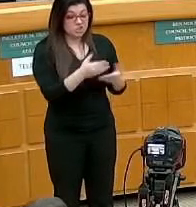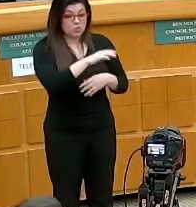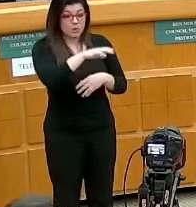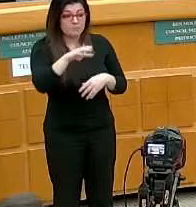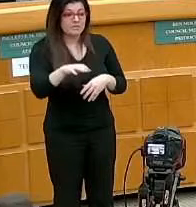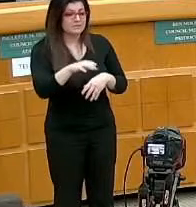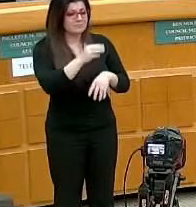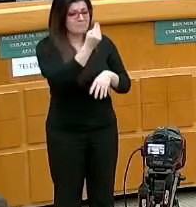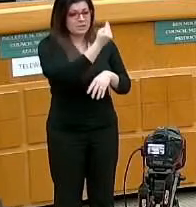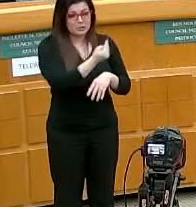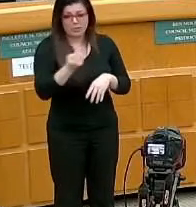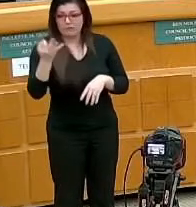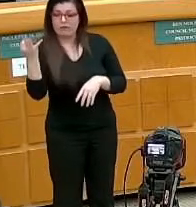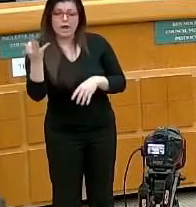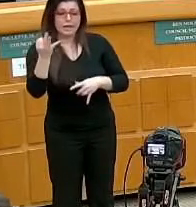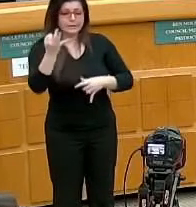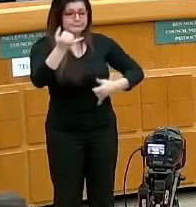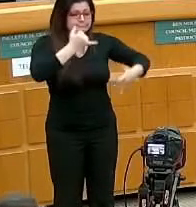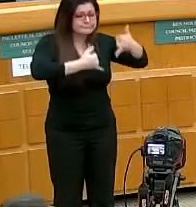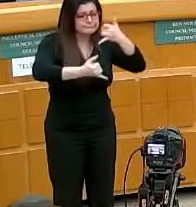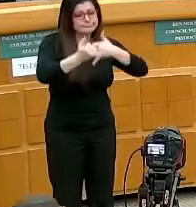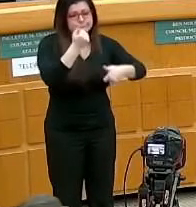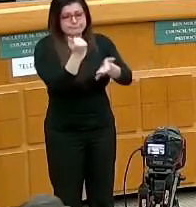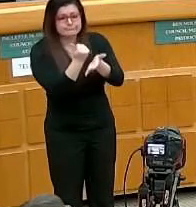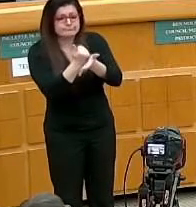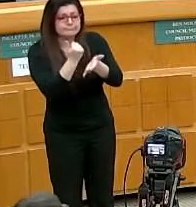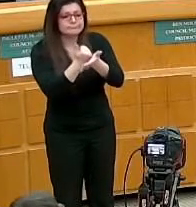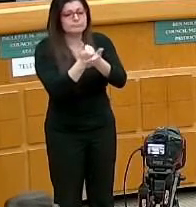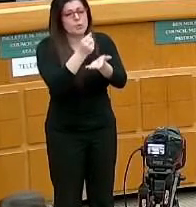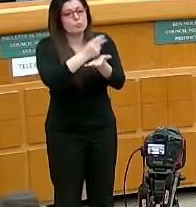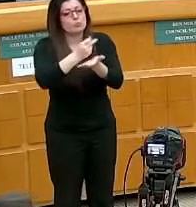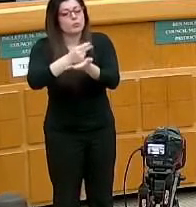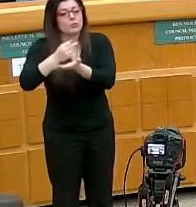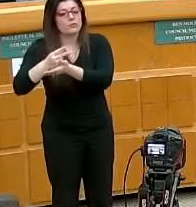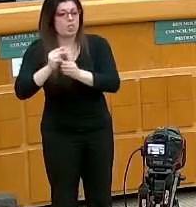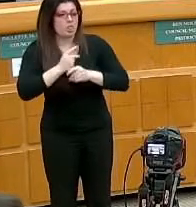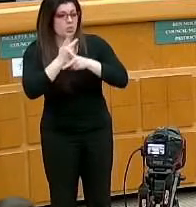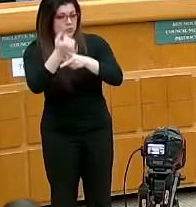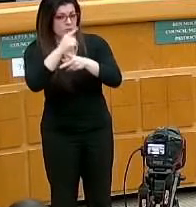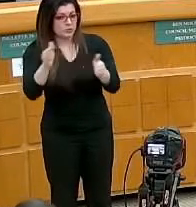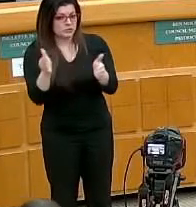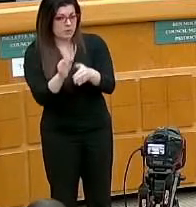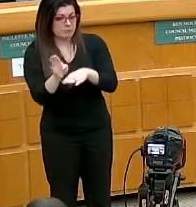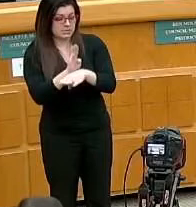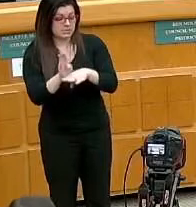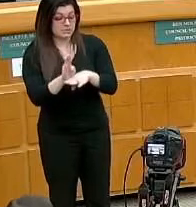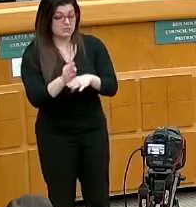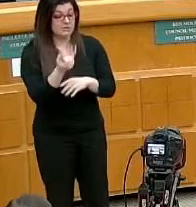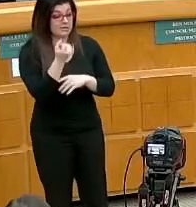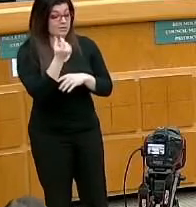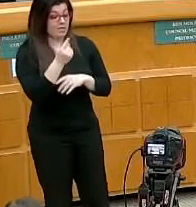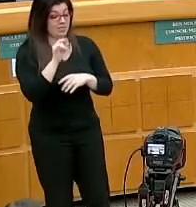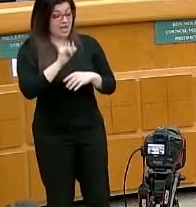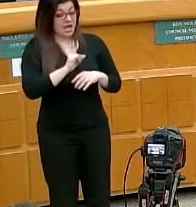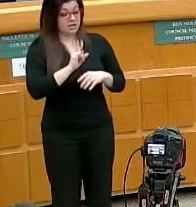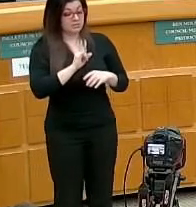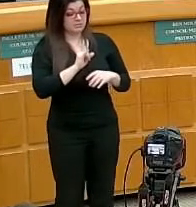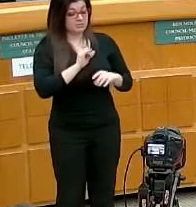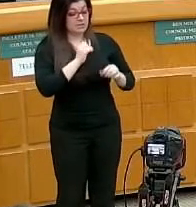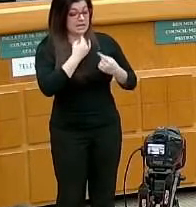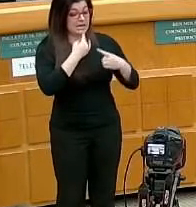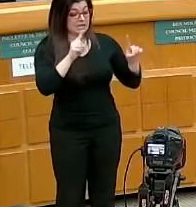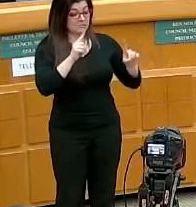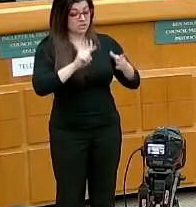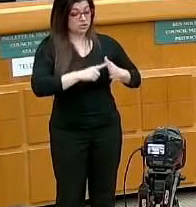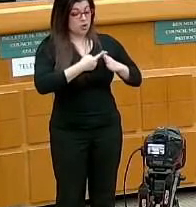process loans and move those forward. We had since last week, or LIFT has had, since we made this announcement last week,